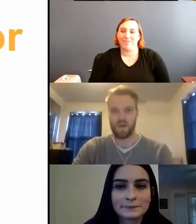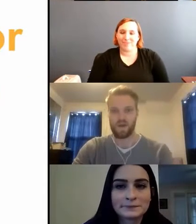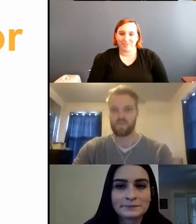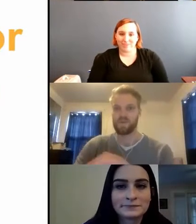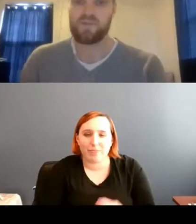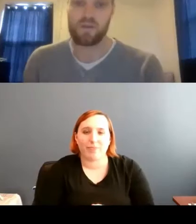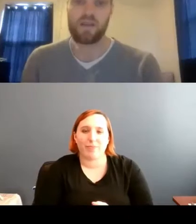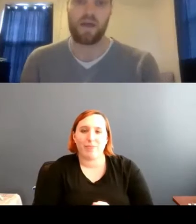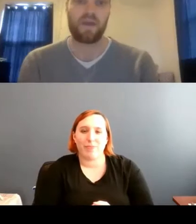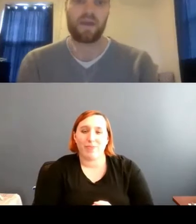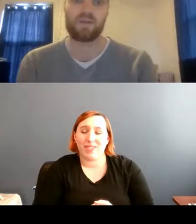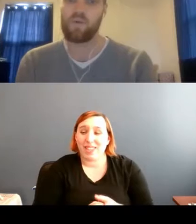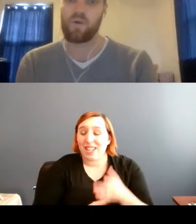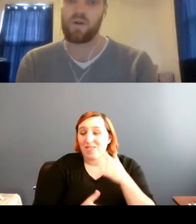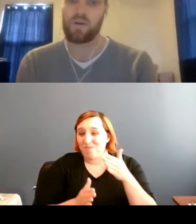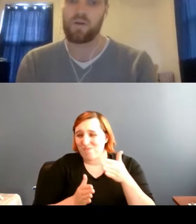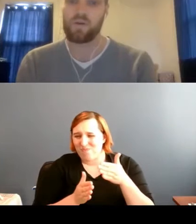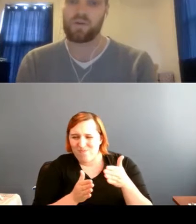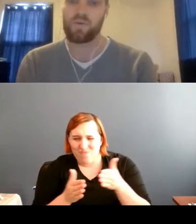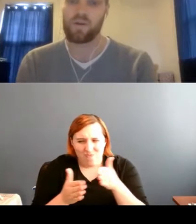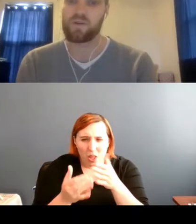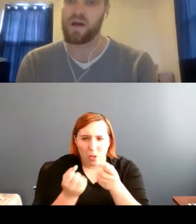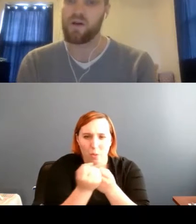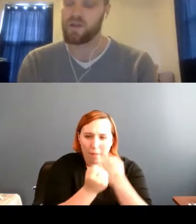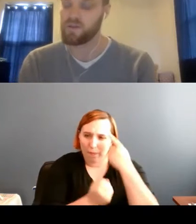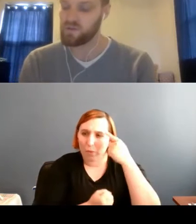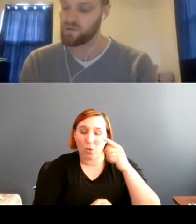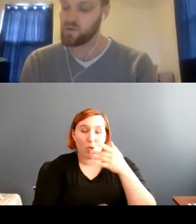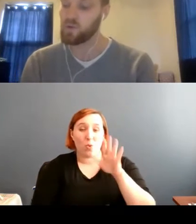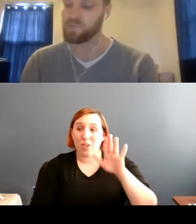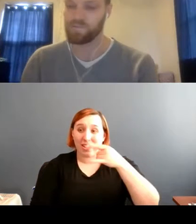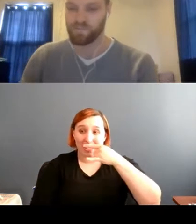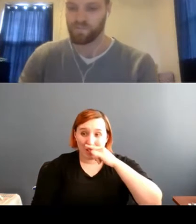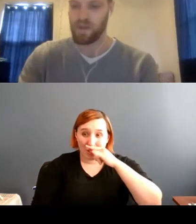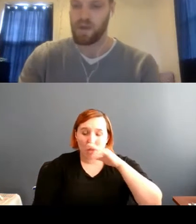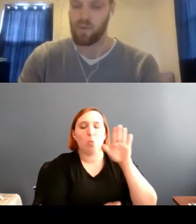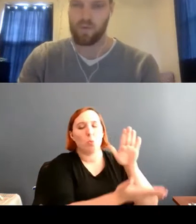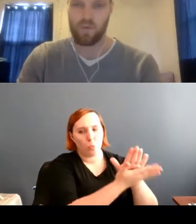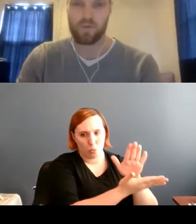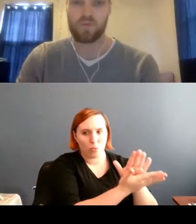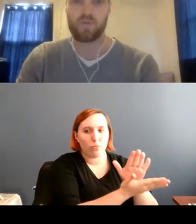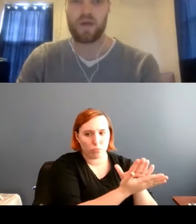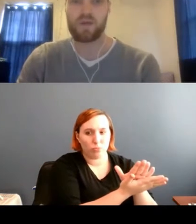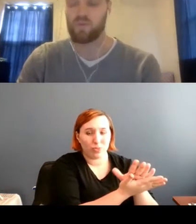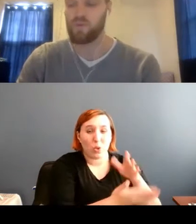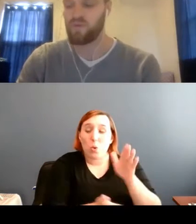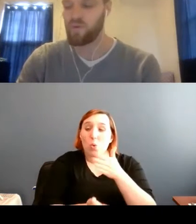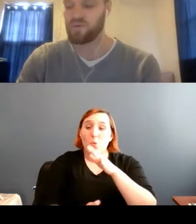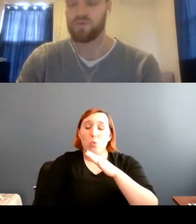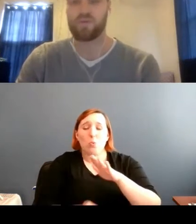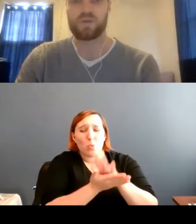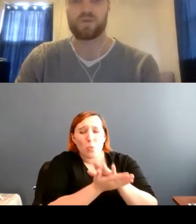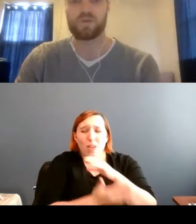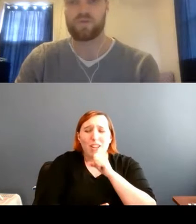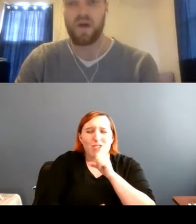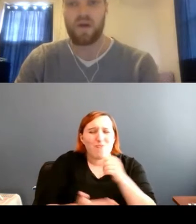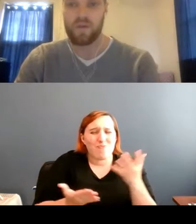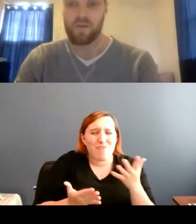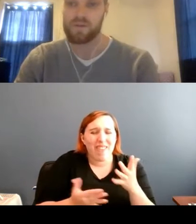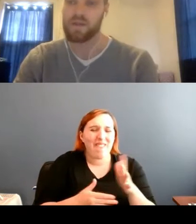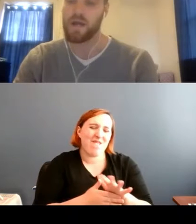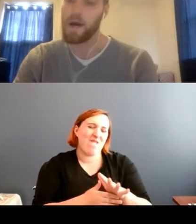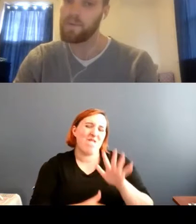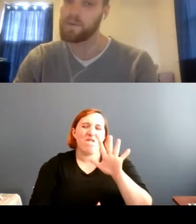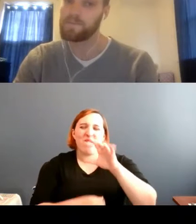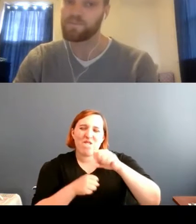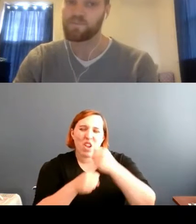All right. Navigating supporting your child in school. In school age, we're referring to children 5